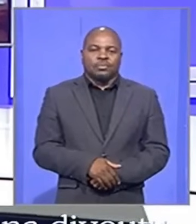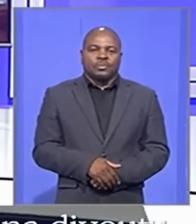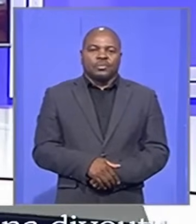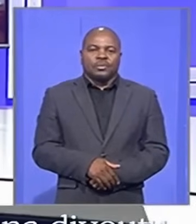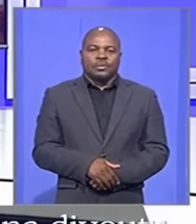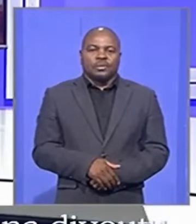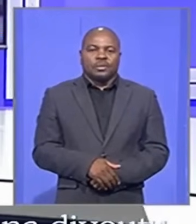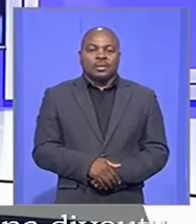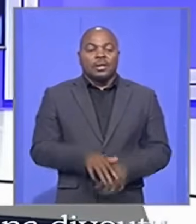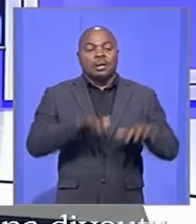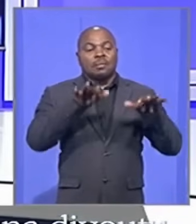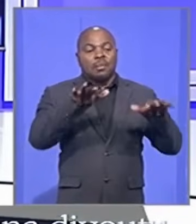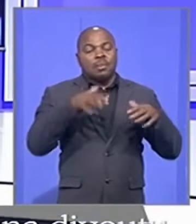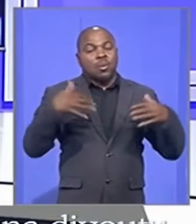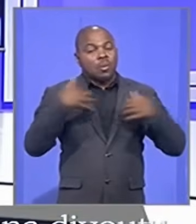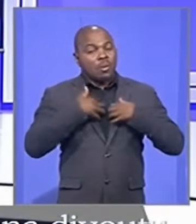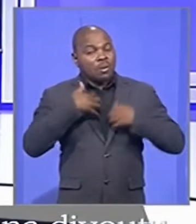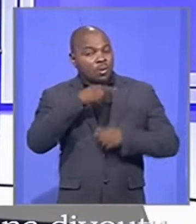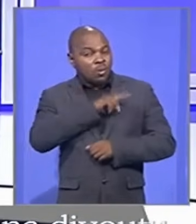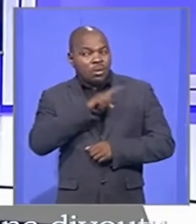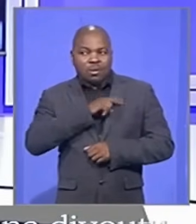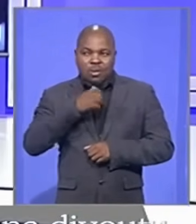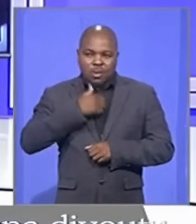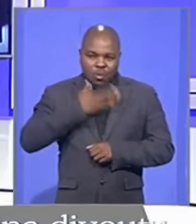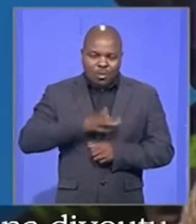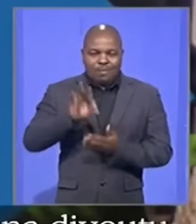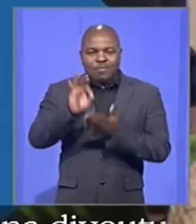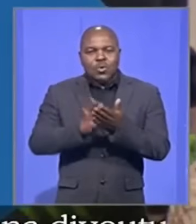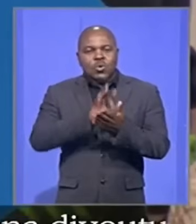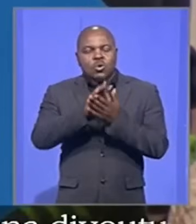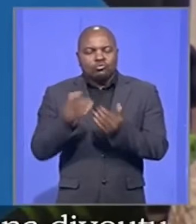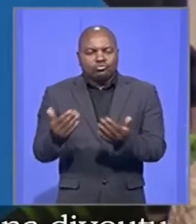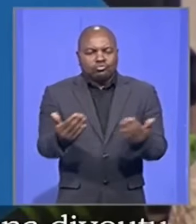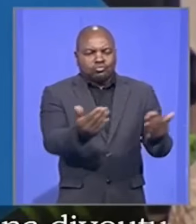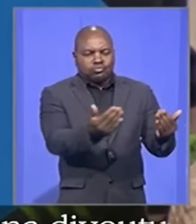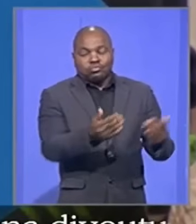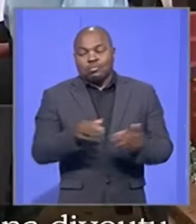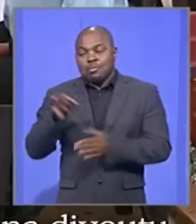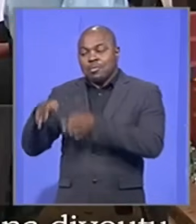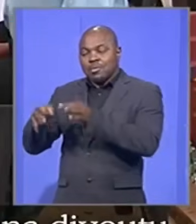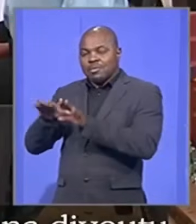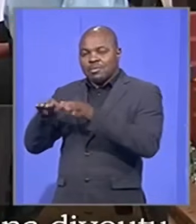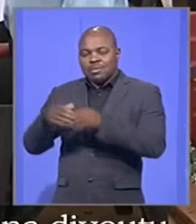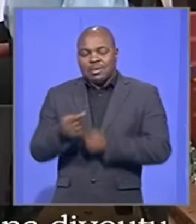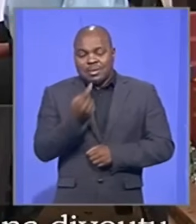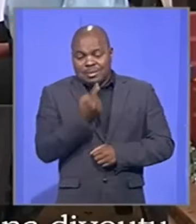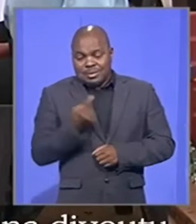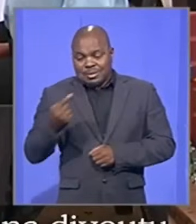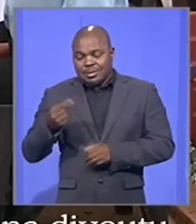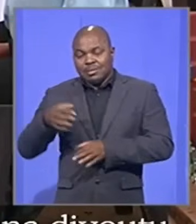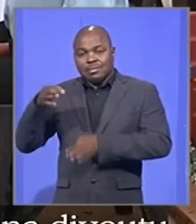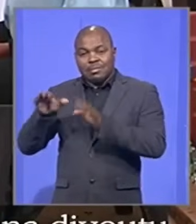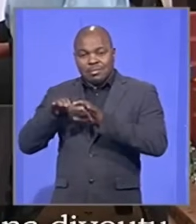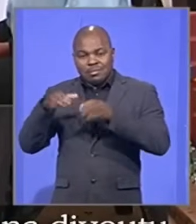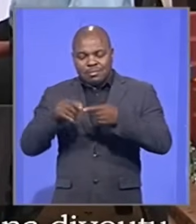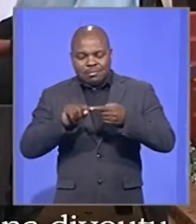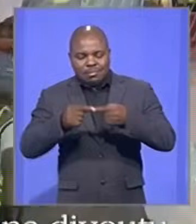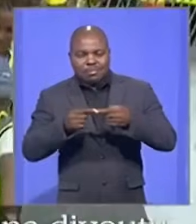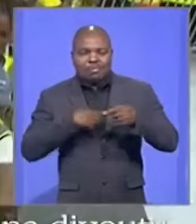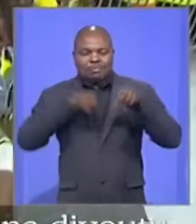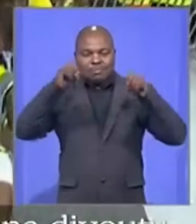Mathata a hlobaetsang baahi ke moralo wa ho lwanela ho fumana divoutu ke mekga dipolotiki. Mokgakamong boiketelong ba ona o ama dintlha tse